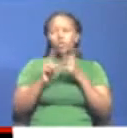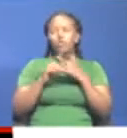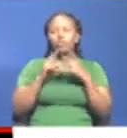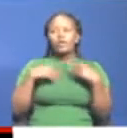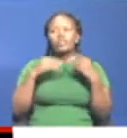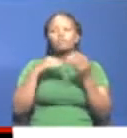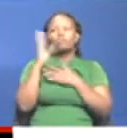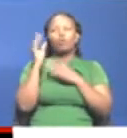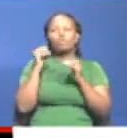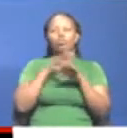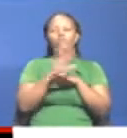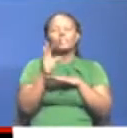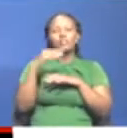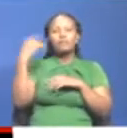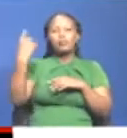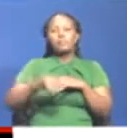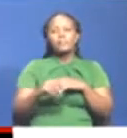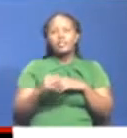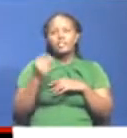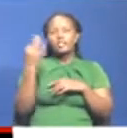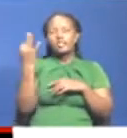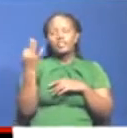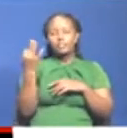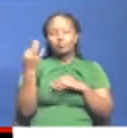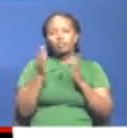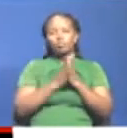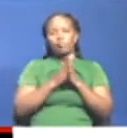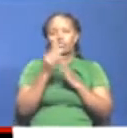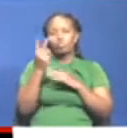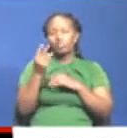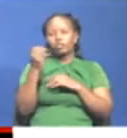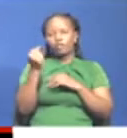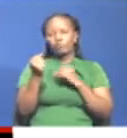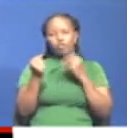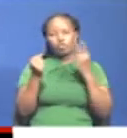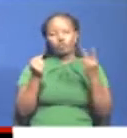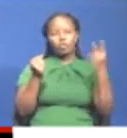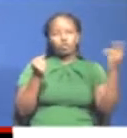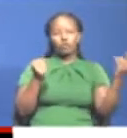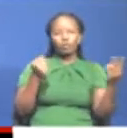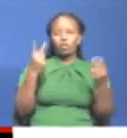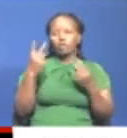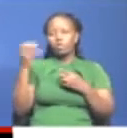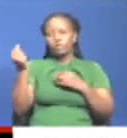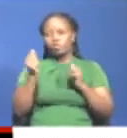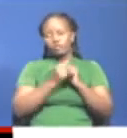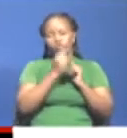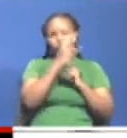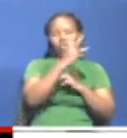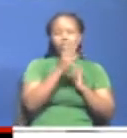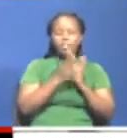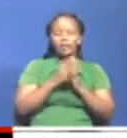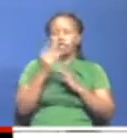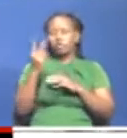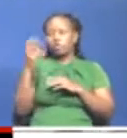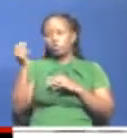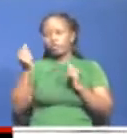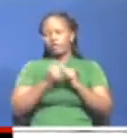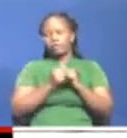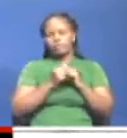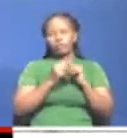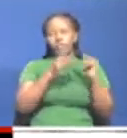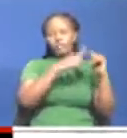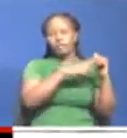league, beating them in three straight sets of 25-22, 25-14 and 25-17.